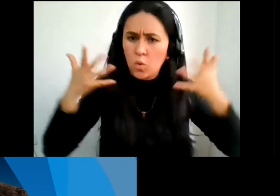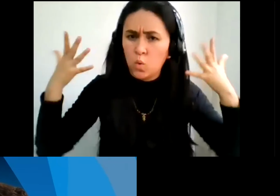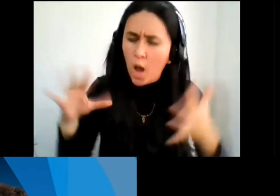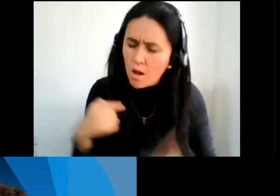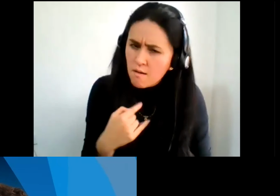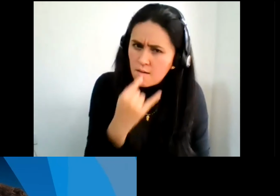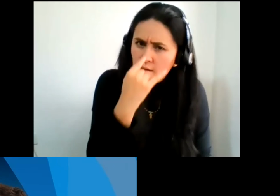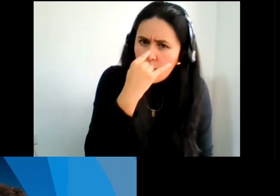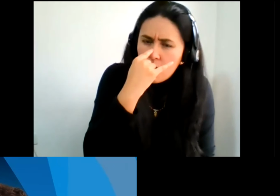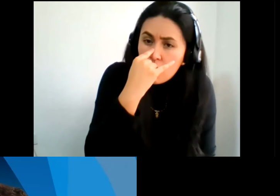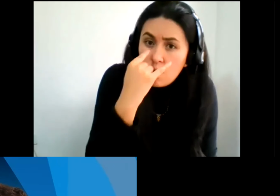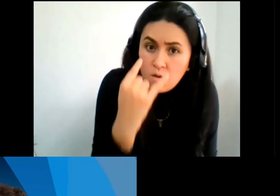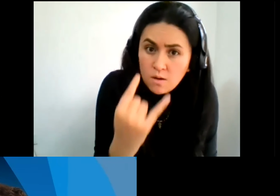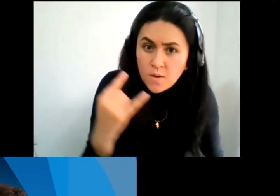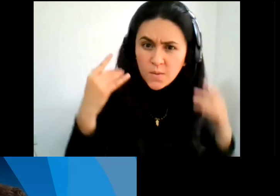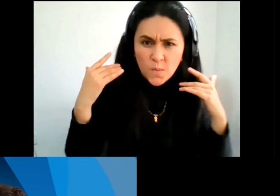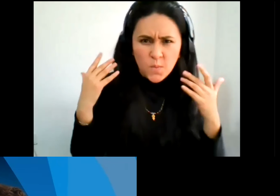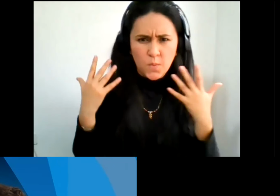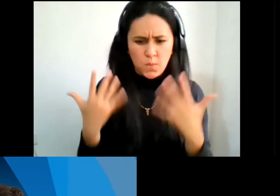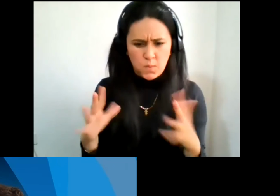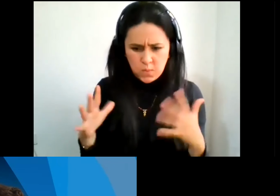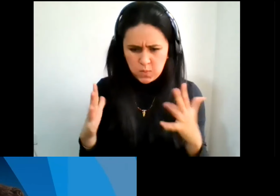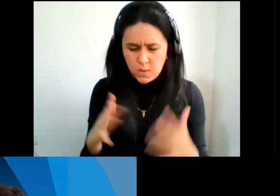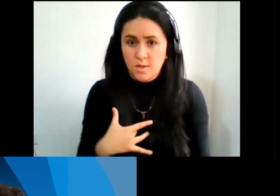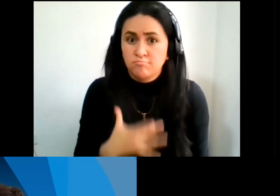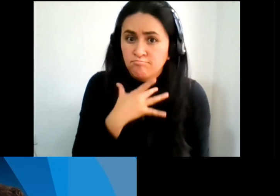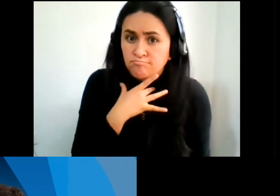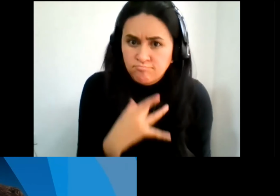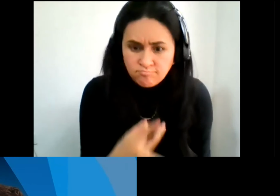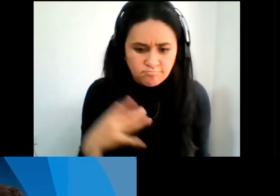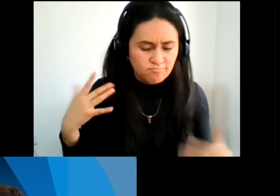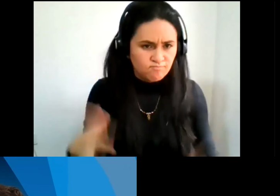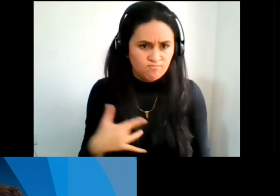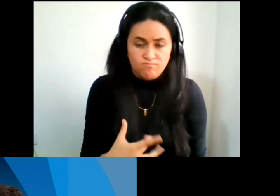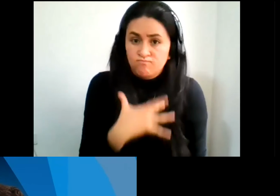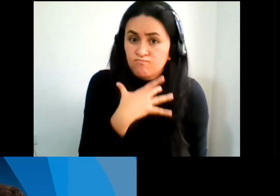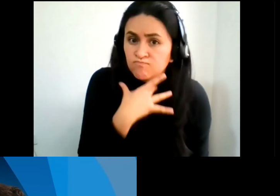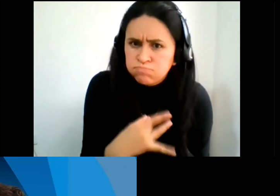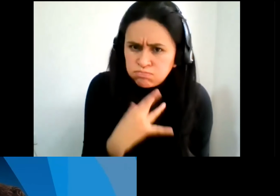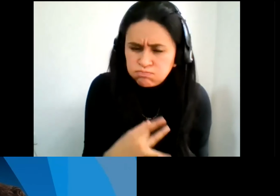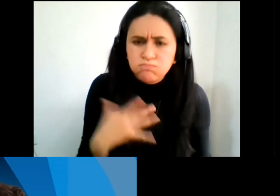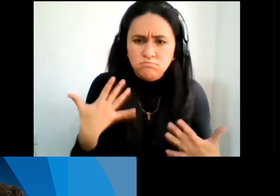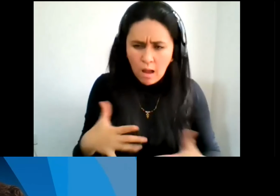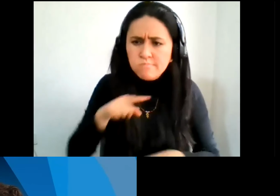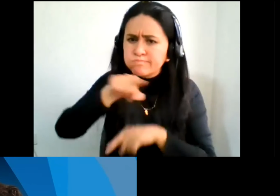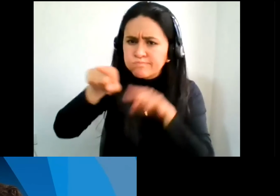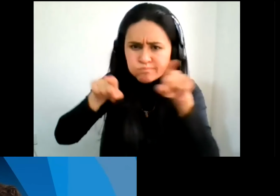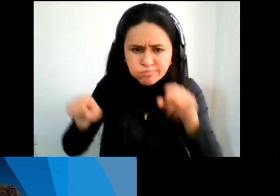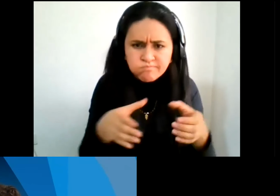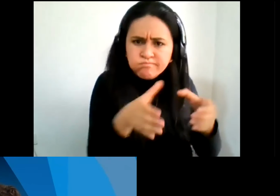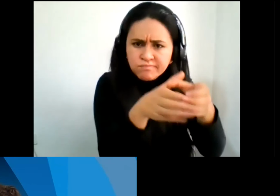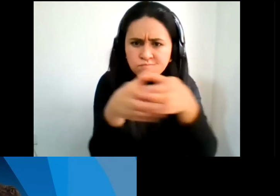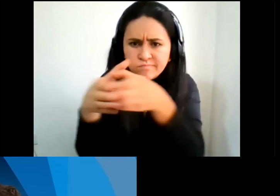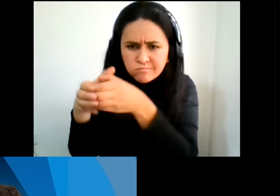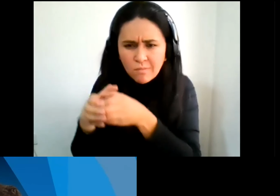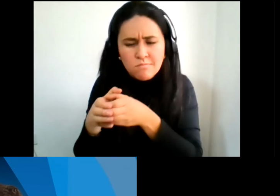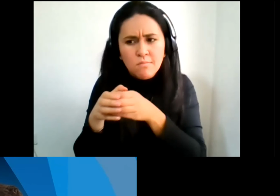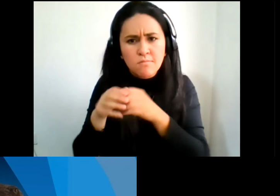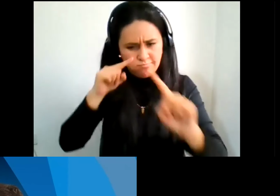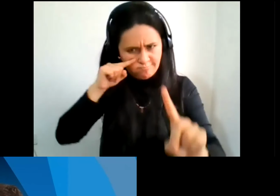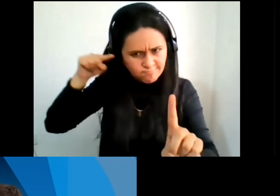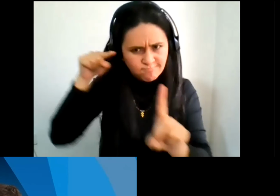which was very interesting, with several contact points like the rest of the organizations that are